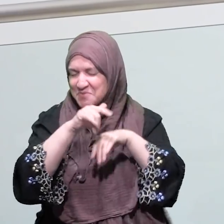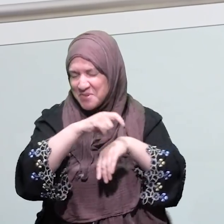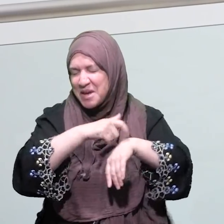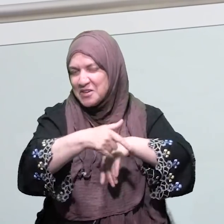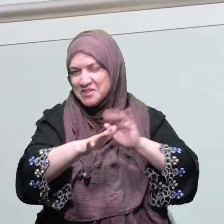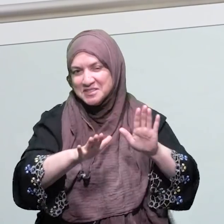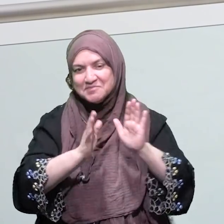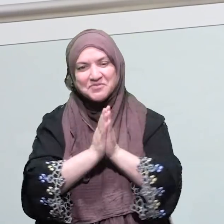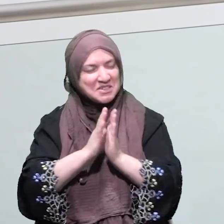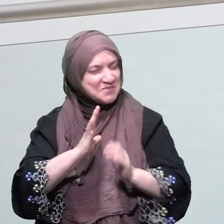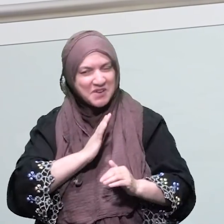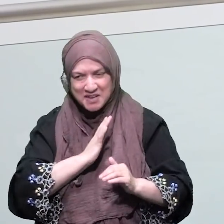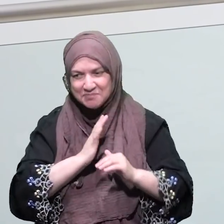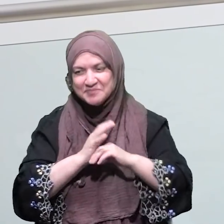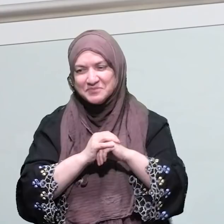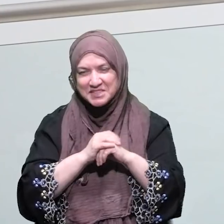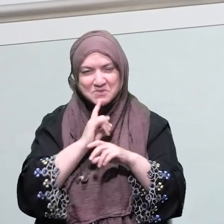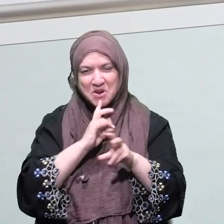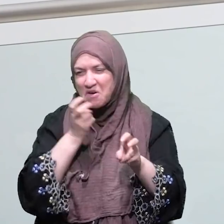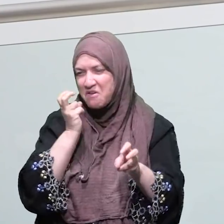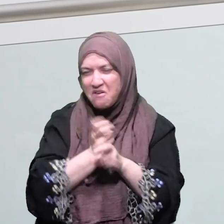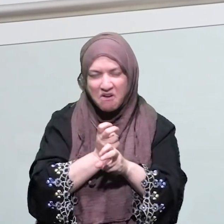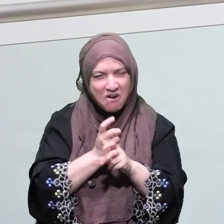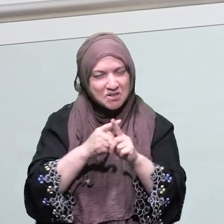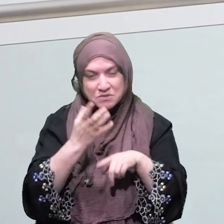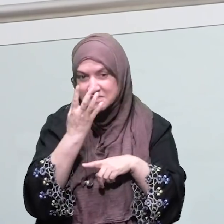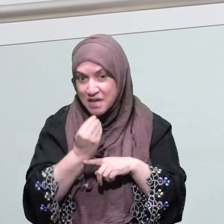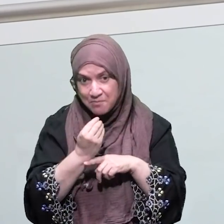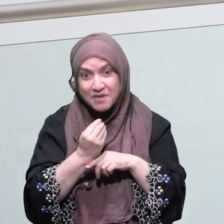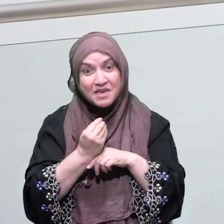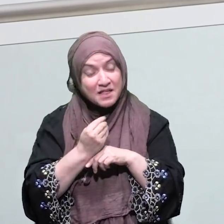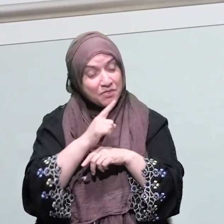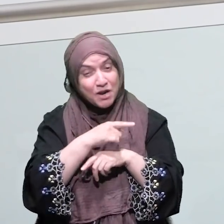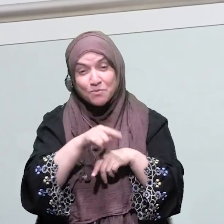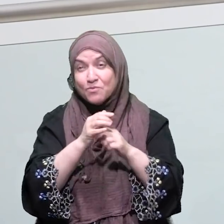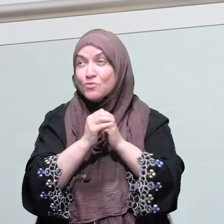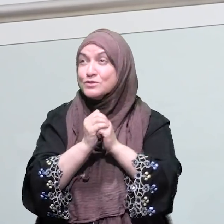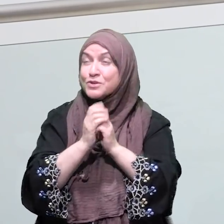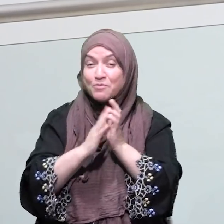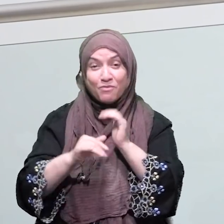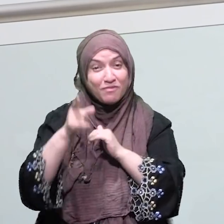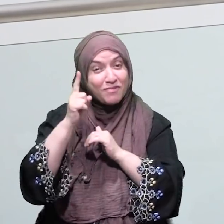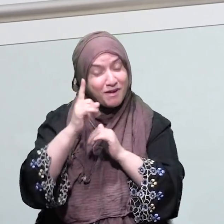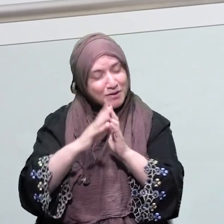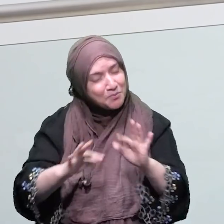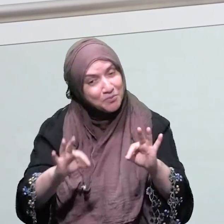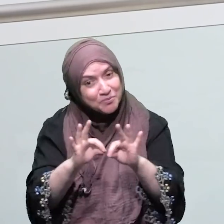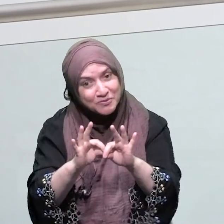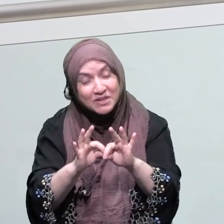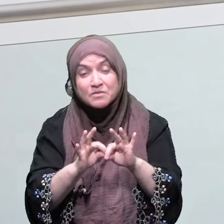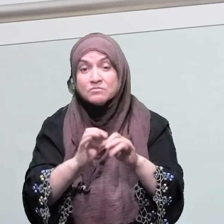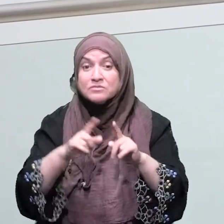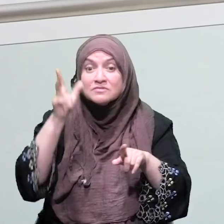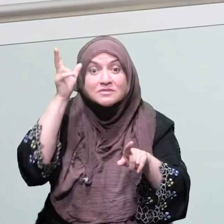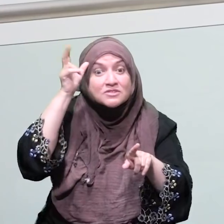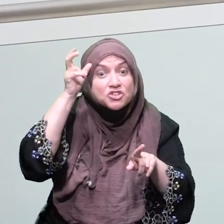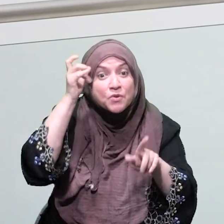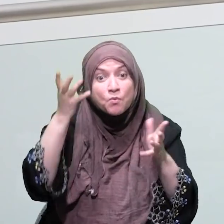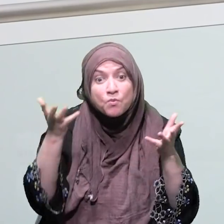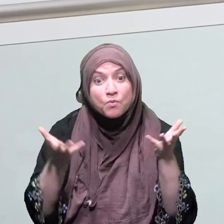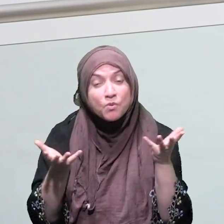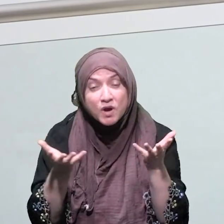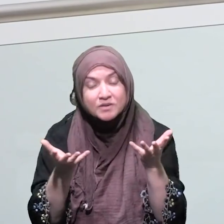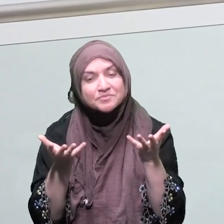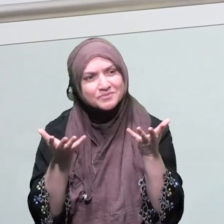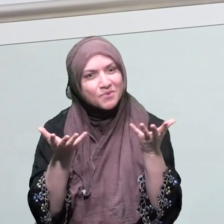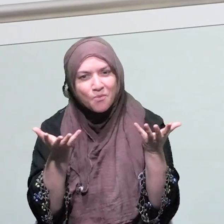what we have to do, then Shaytan can merely mess with our priorities. He can merely mess with us by making us procrastinate. And isn't